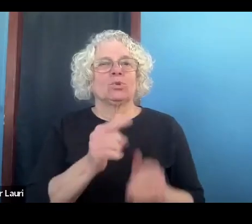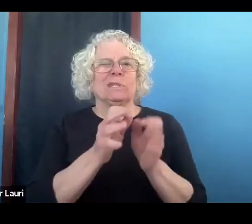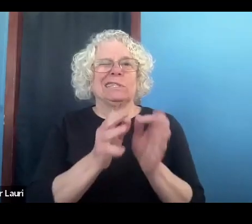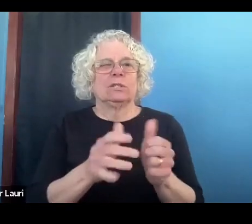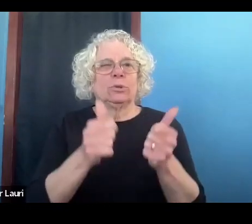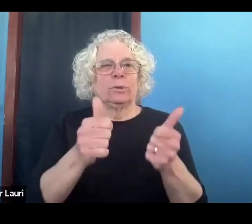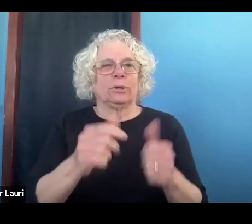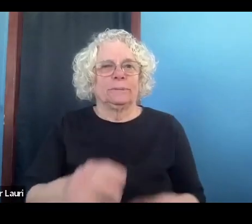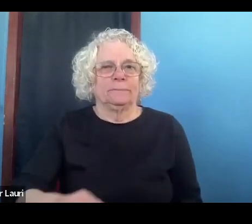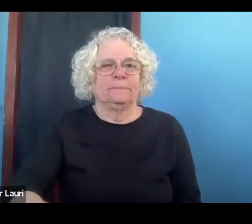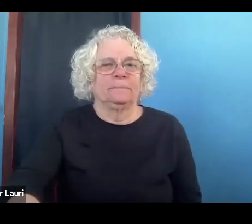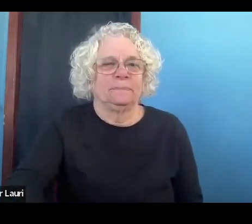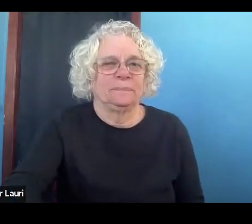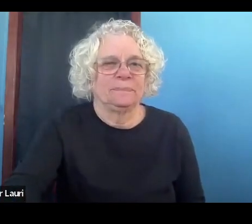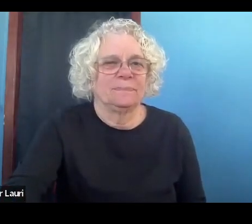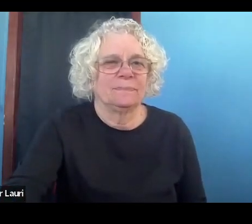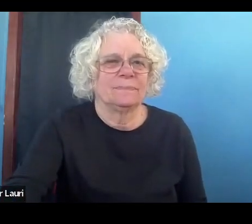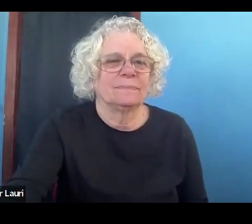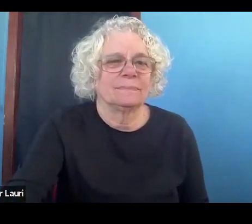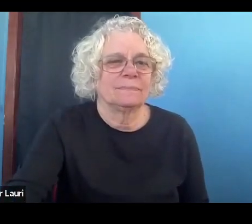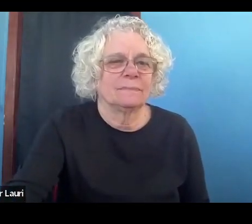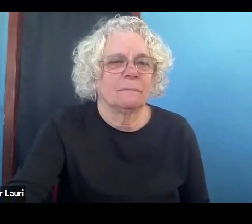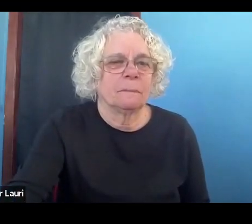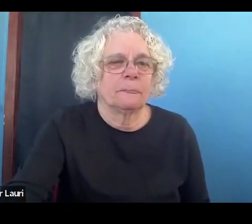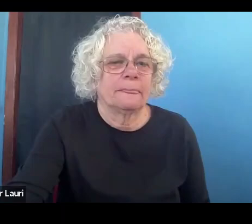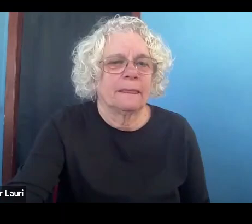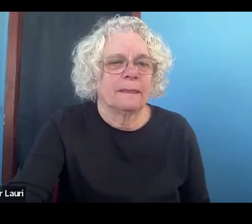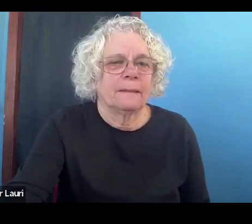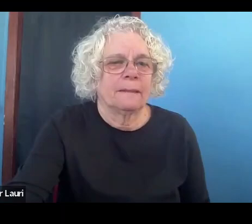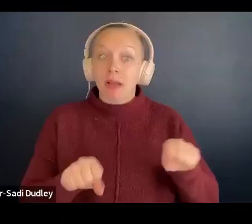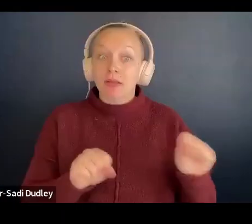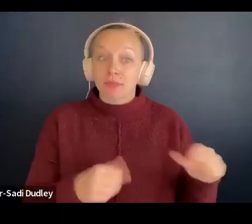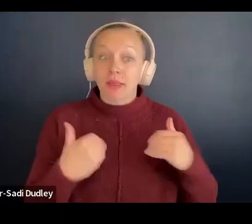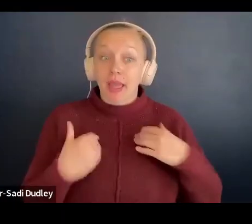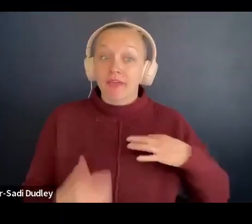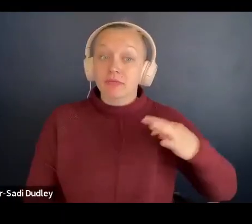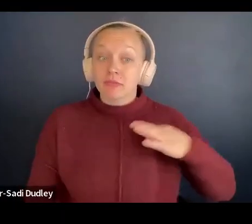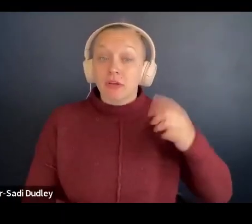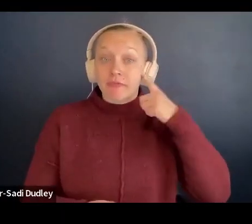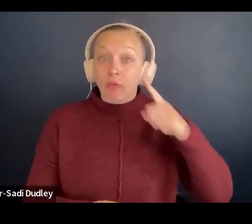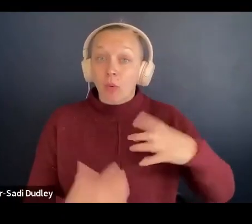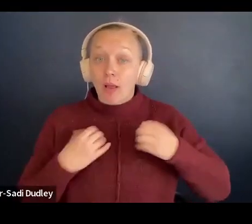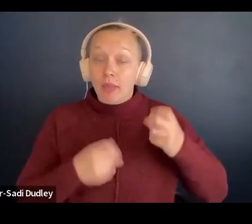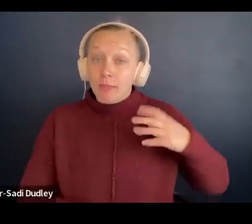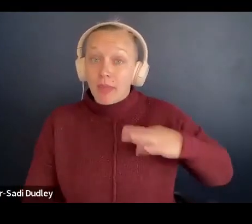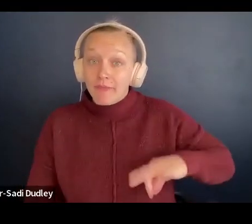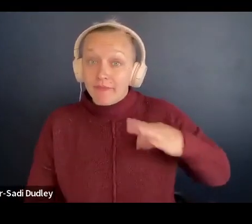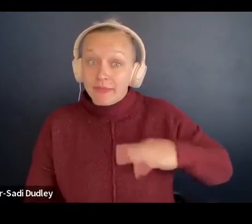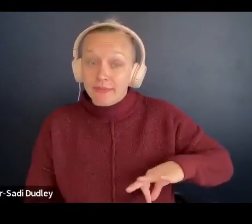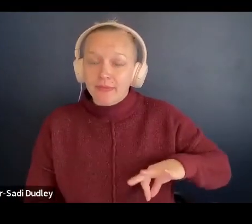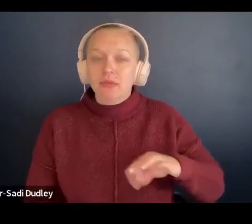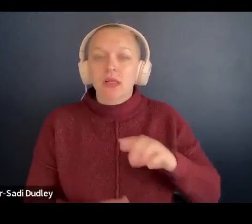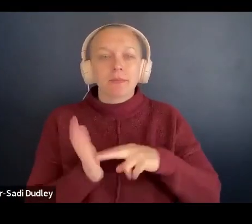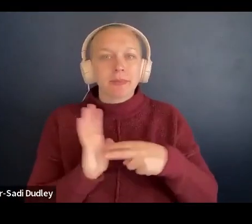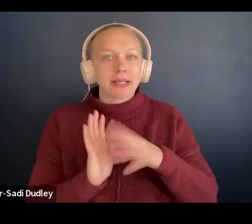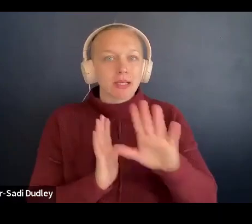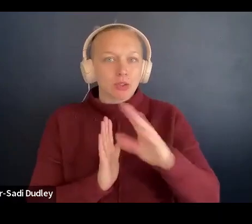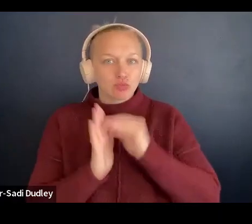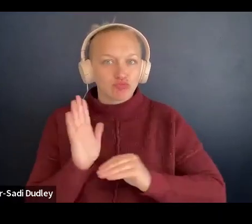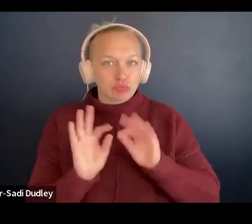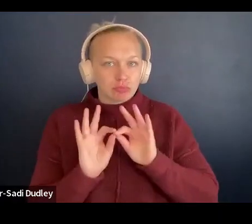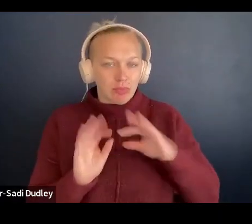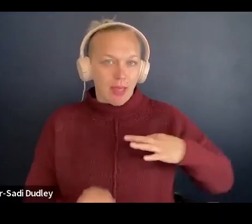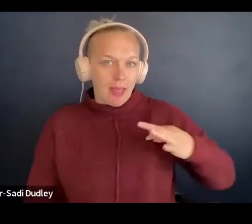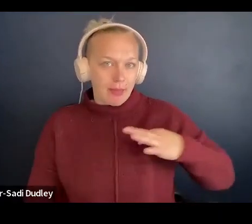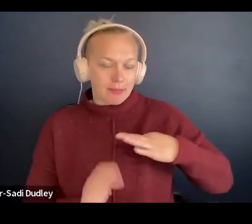So veterans may be entitled to health benefits, right? So, you want to complete an application for health